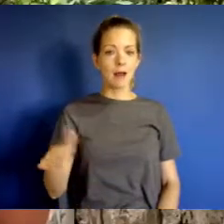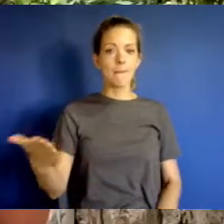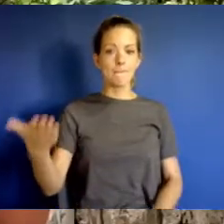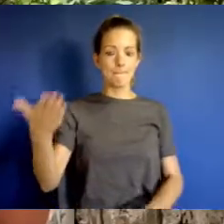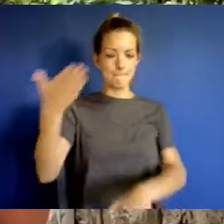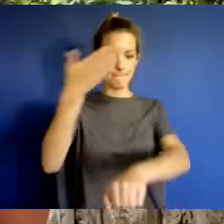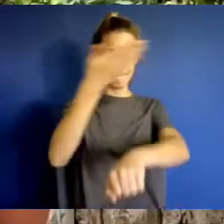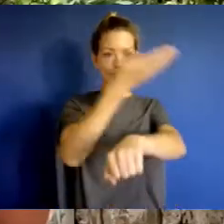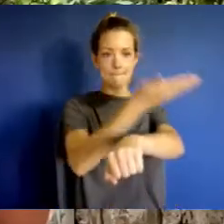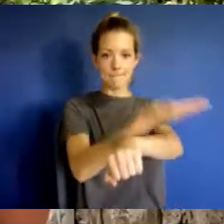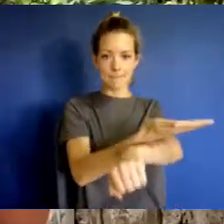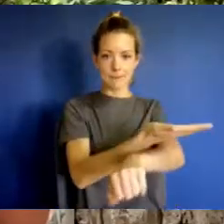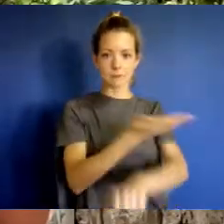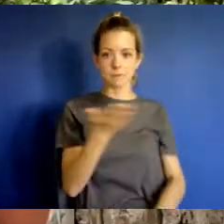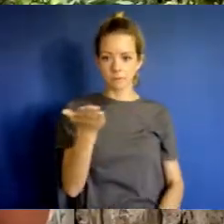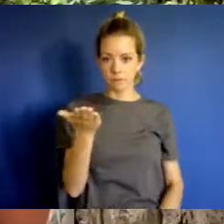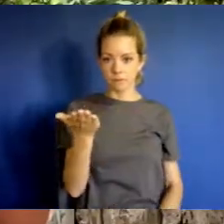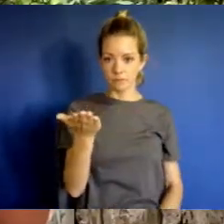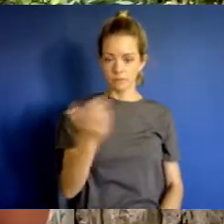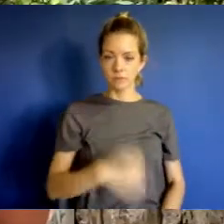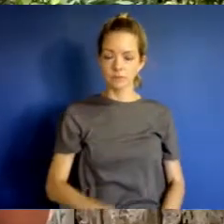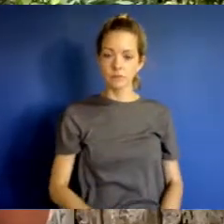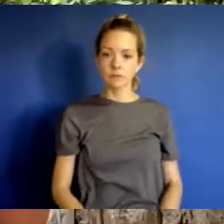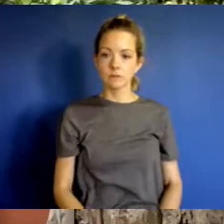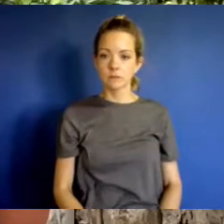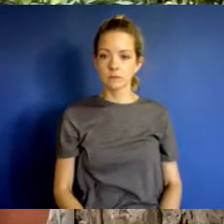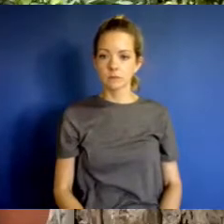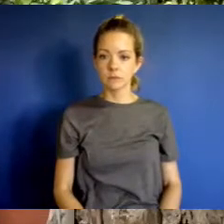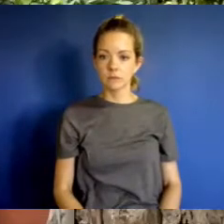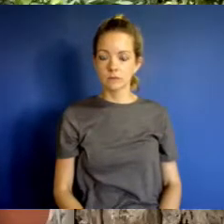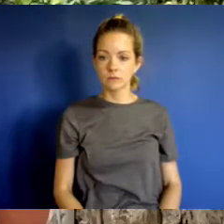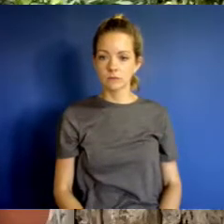it across the left thigh.